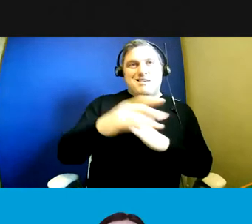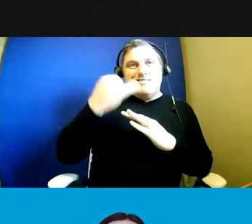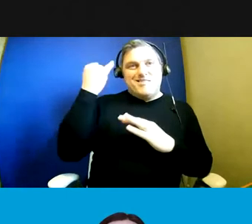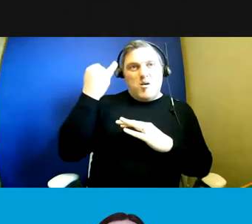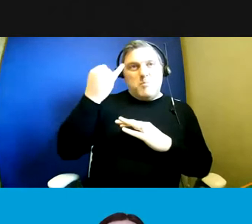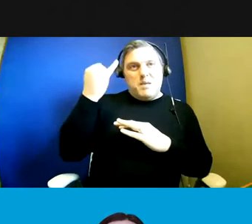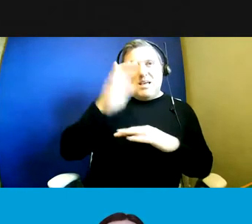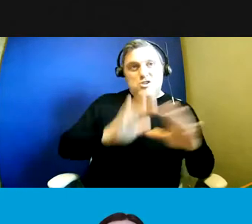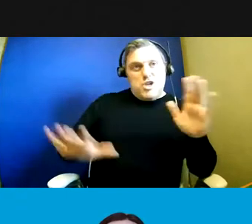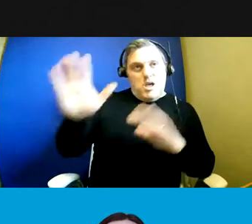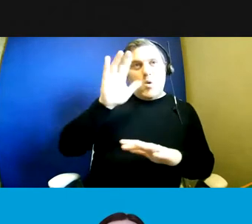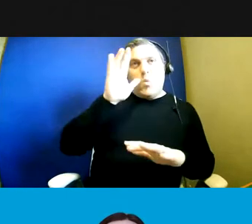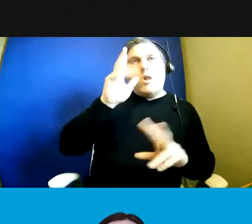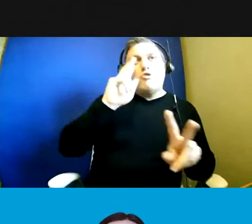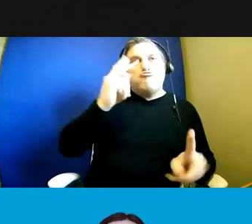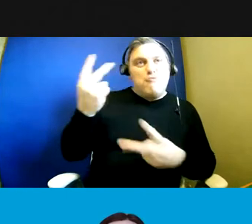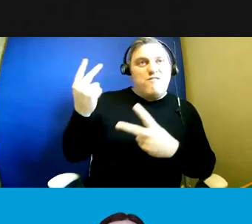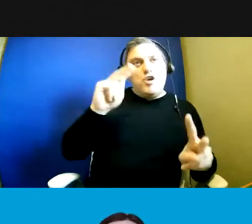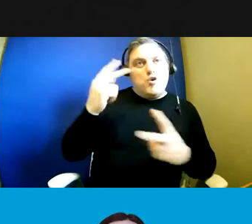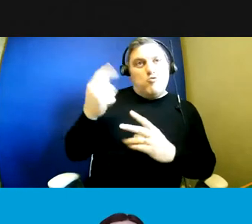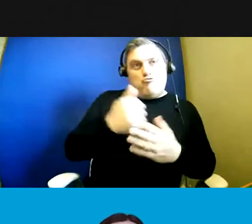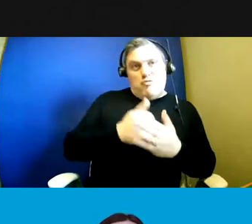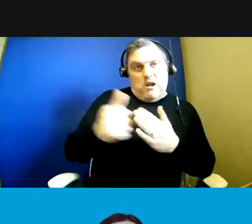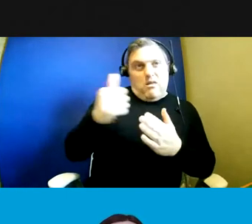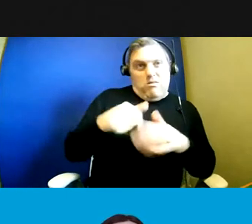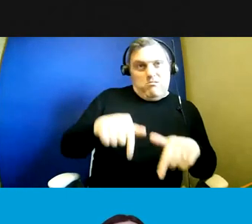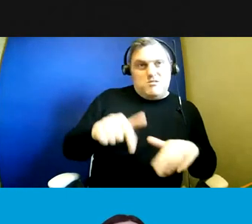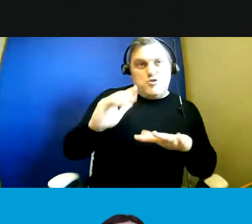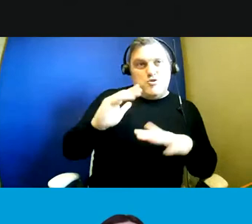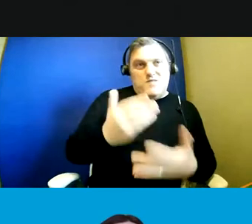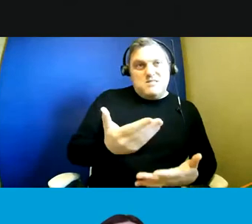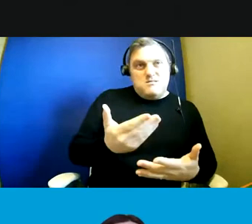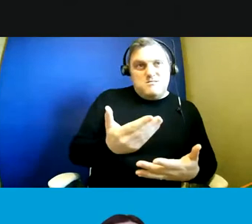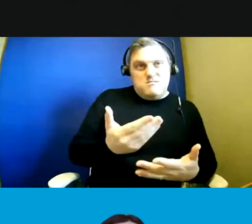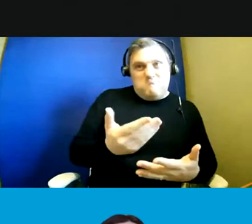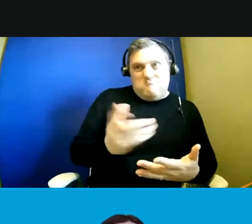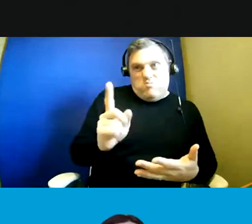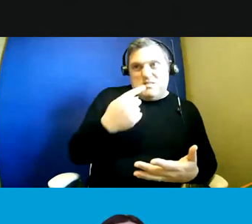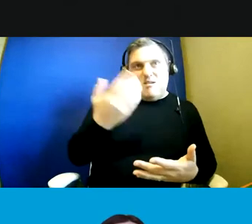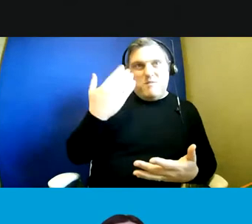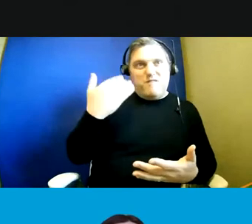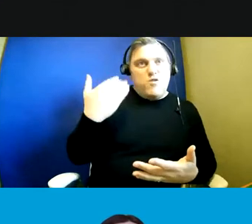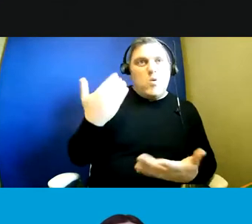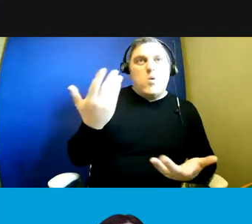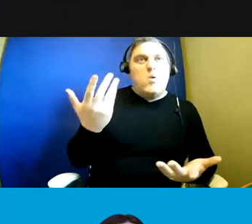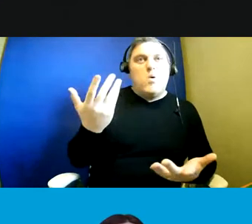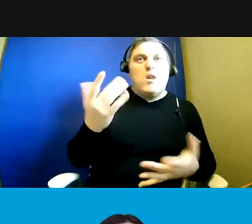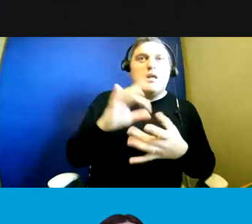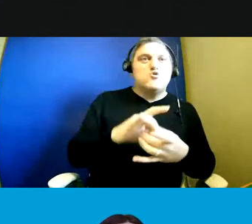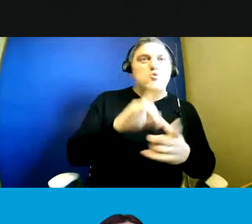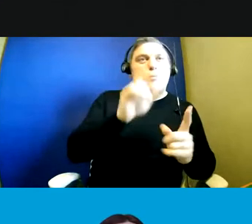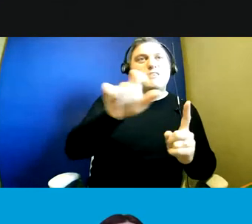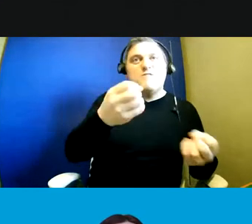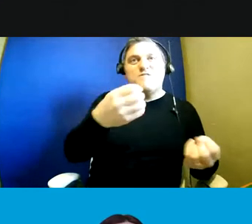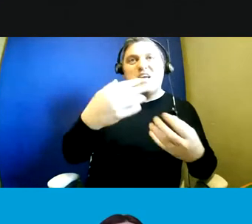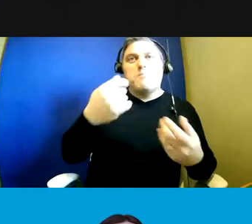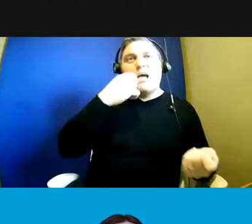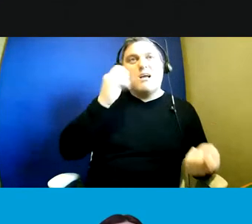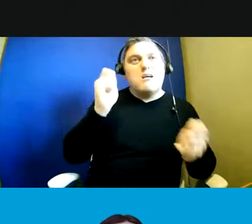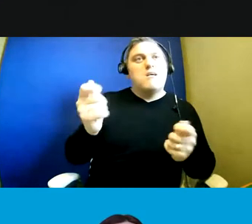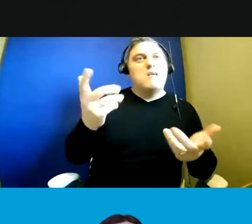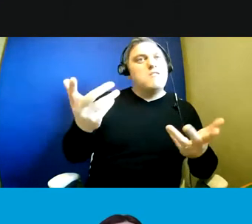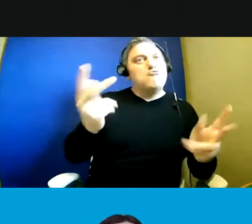be reviewing the service on a regular basis, as we mentioned earlier about patient feedback, but and we've got